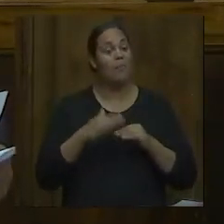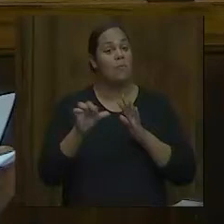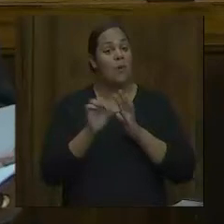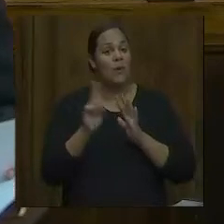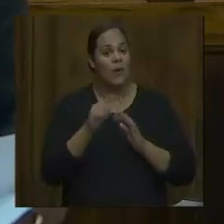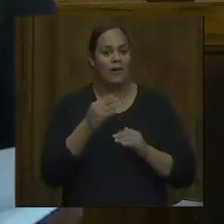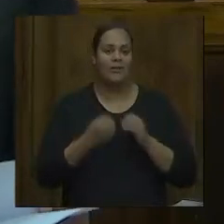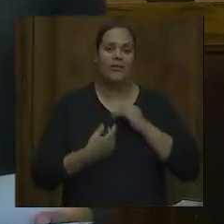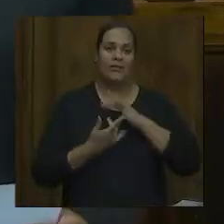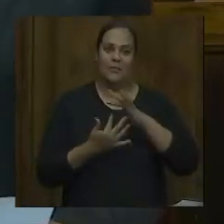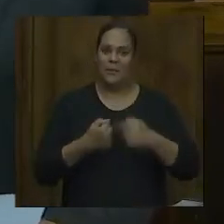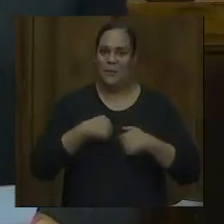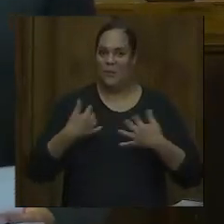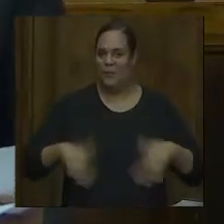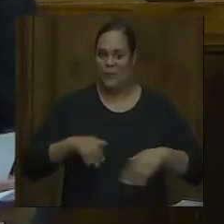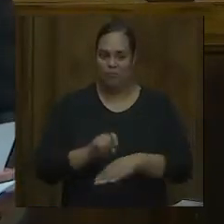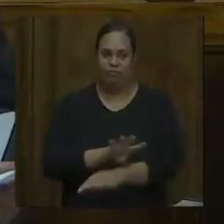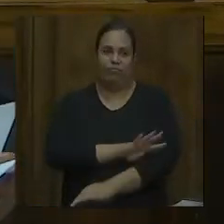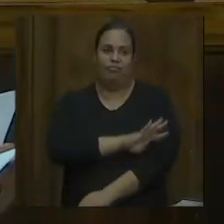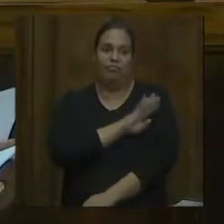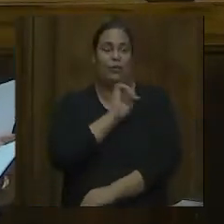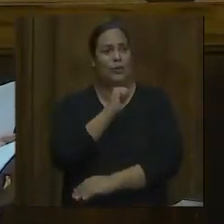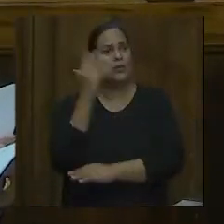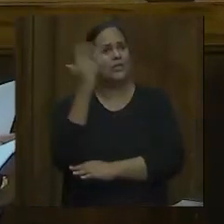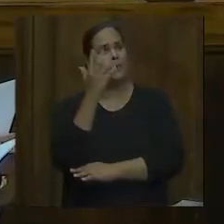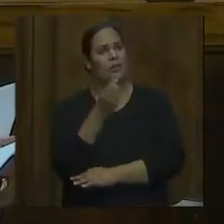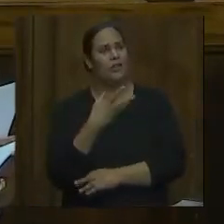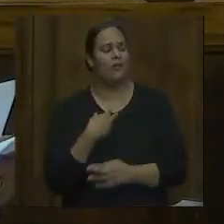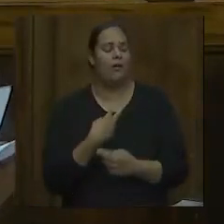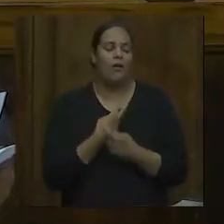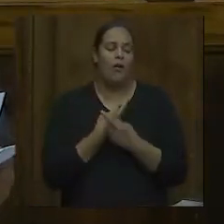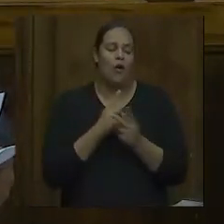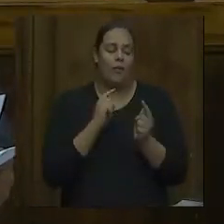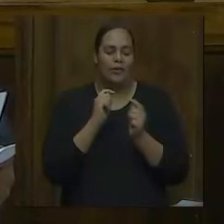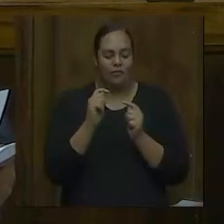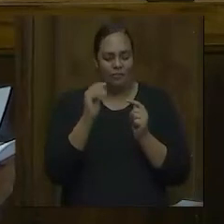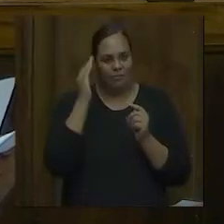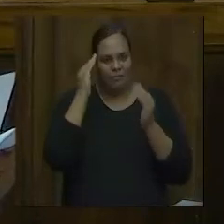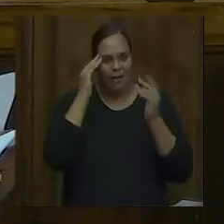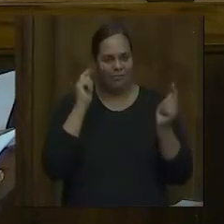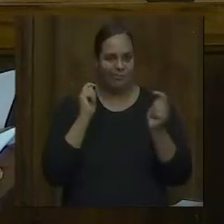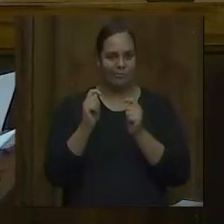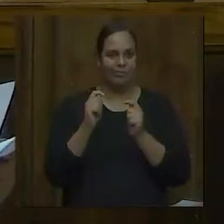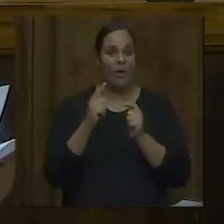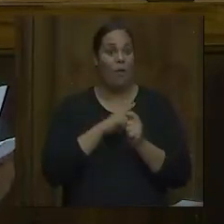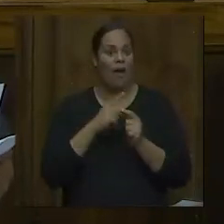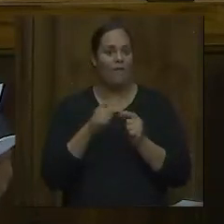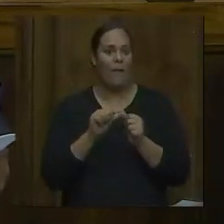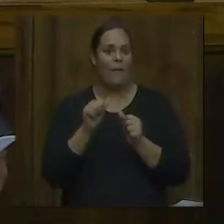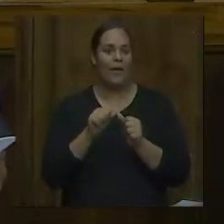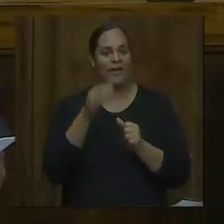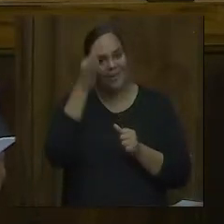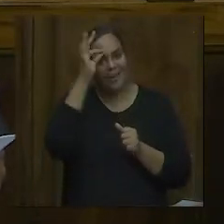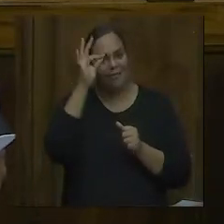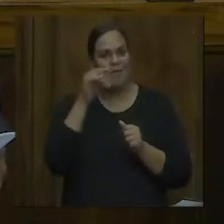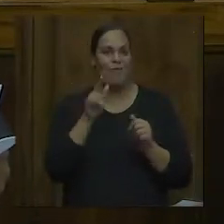was not only a speech that gave people hope and shaped expectations of a better government for the